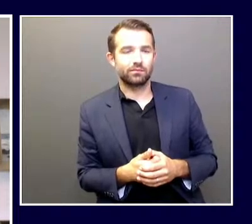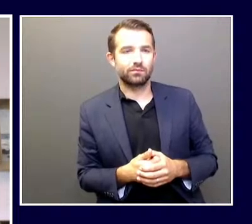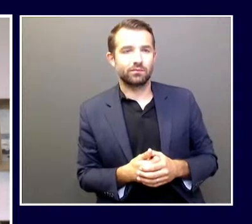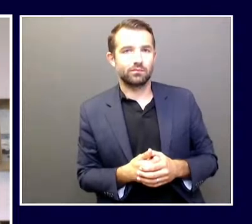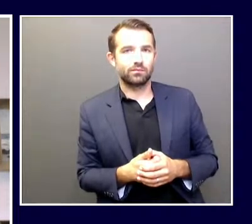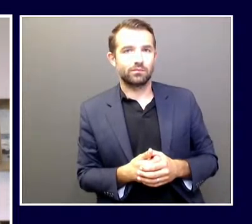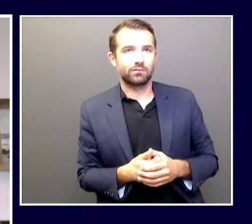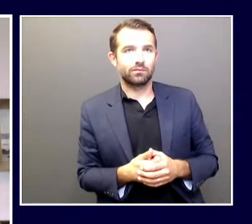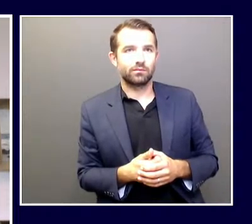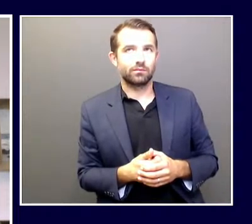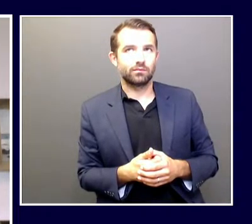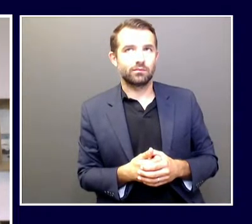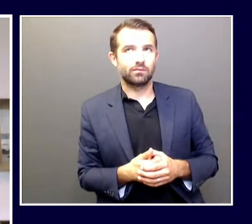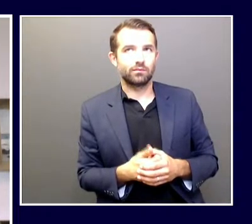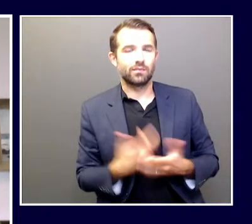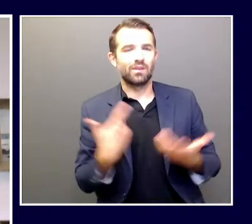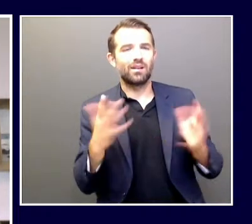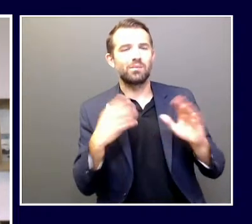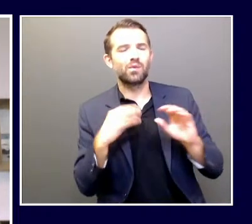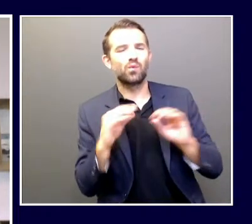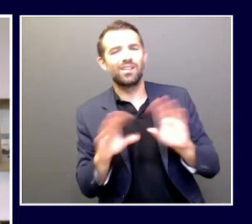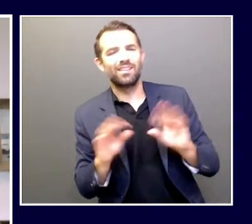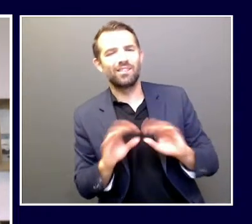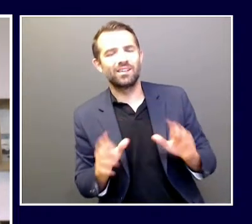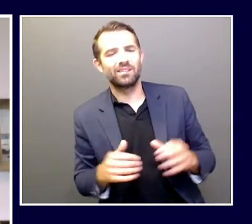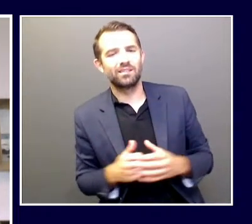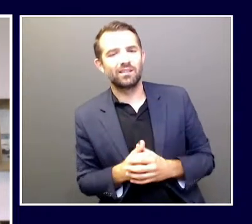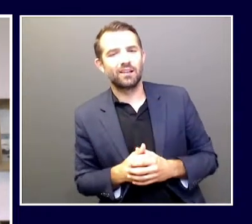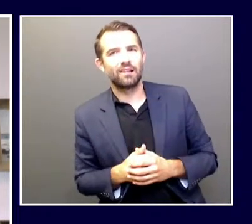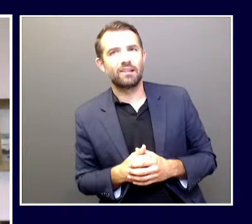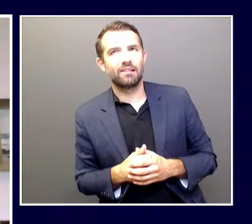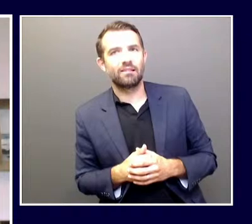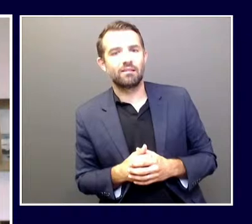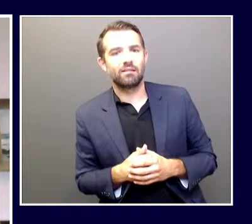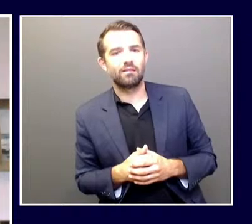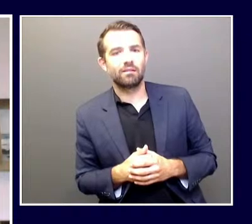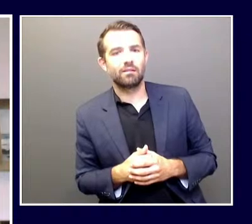colleagues, a licensed practical nurse told one of my